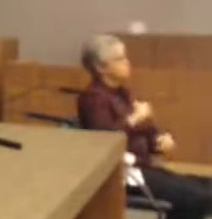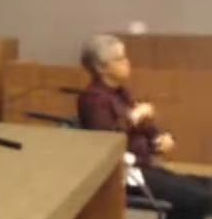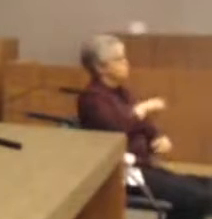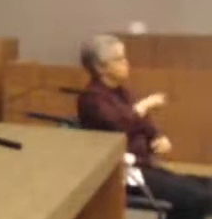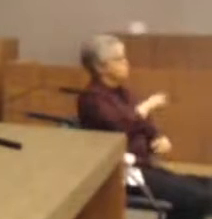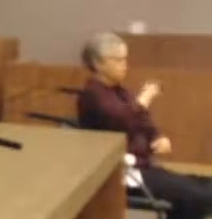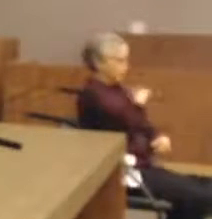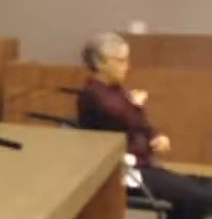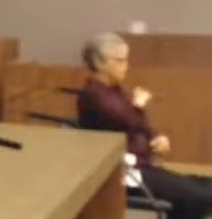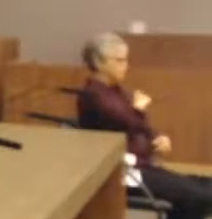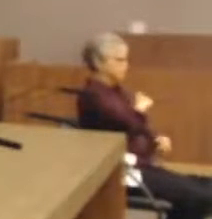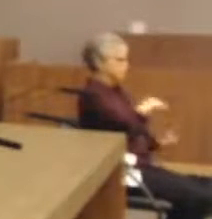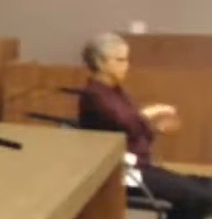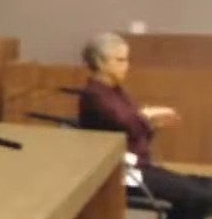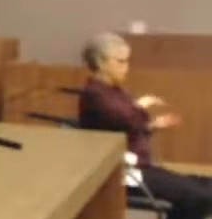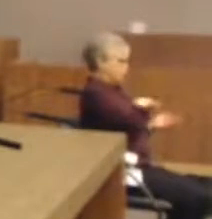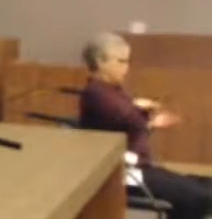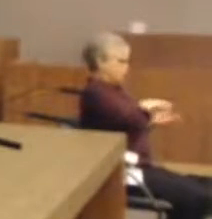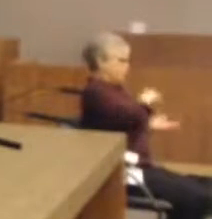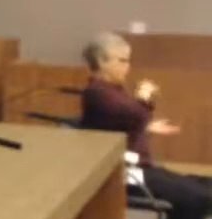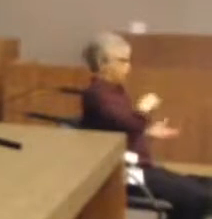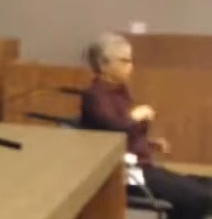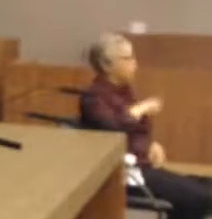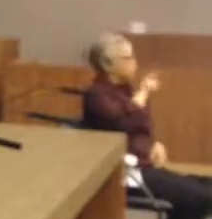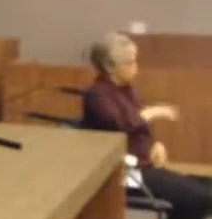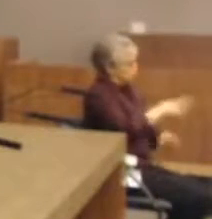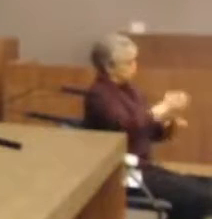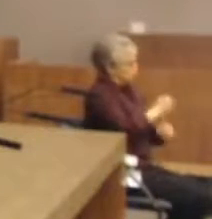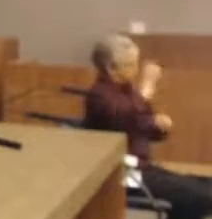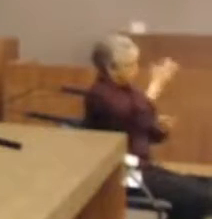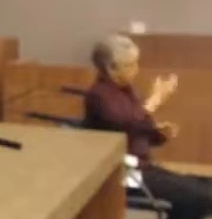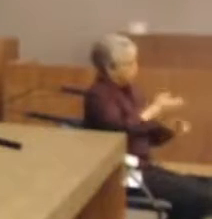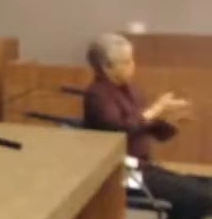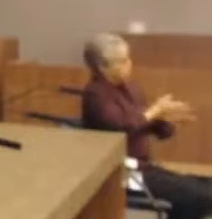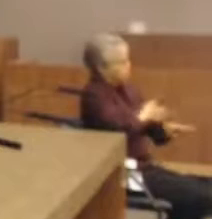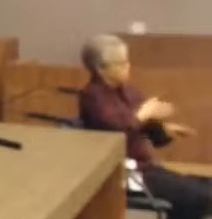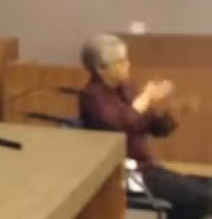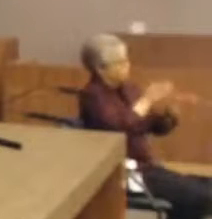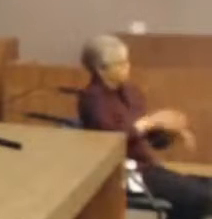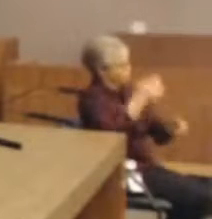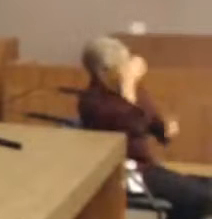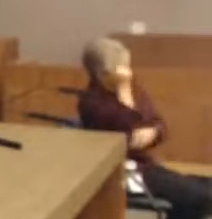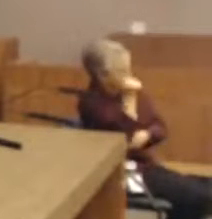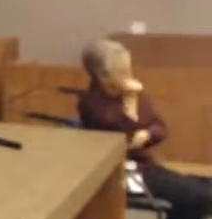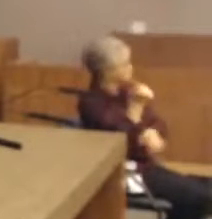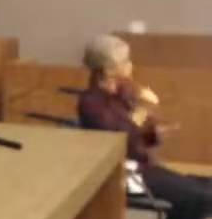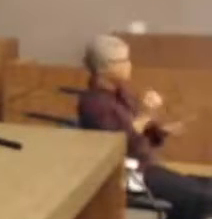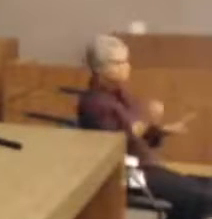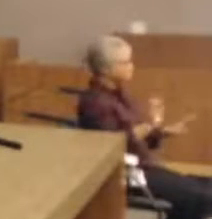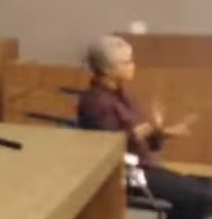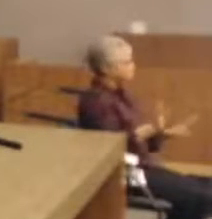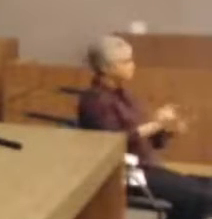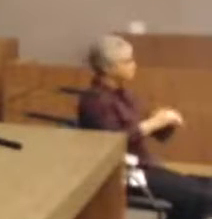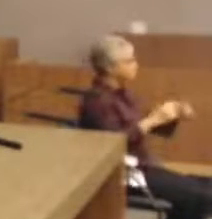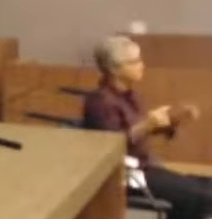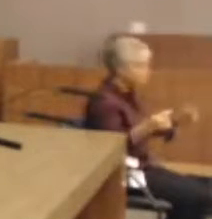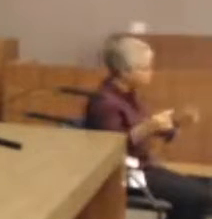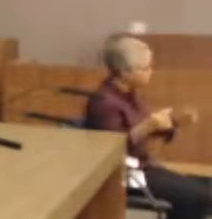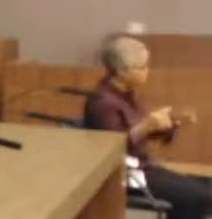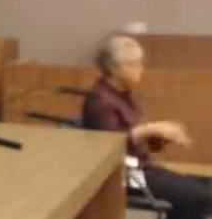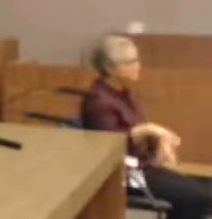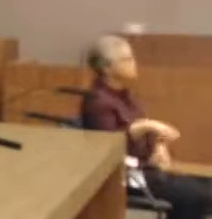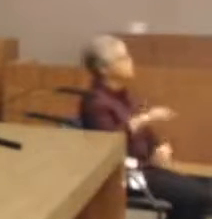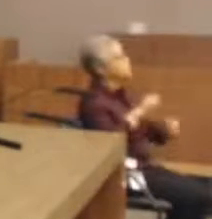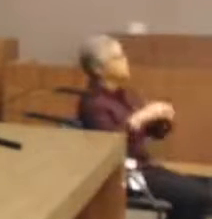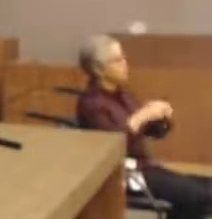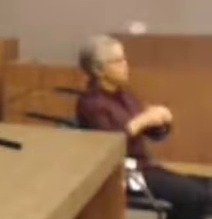forget. For trauma victims, they actually, it's not forgetting that's the problem, it's recalling the information because